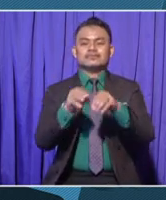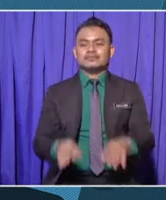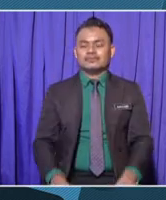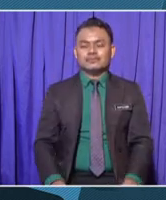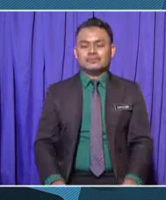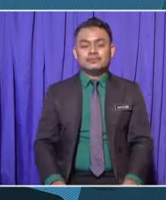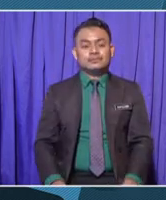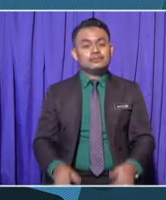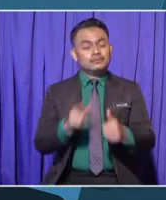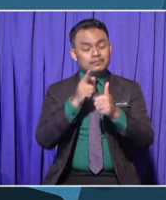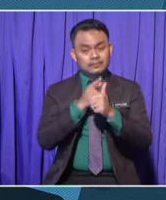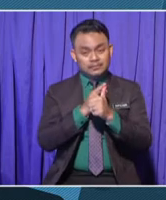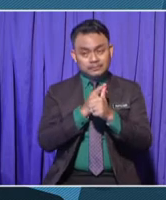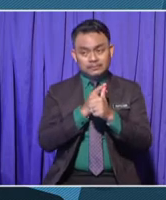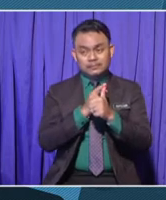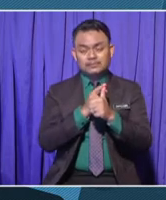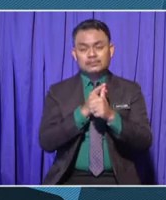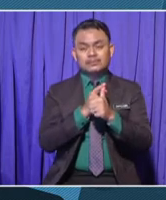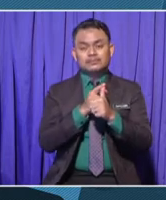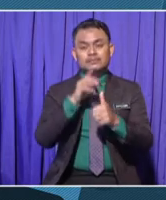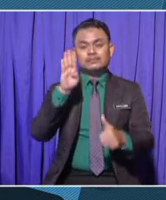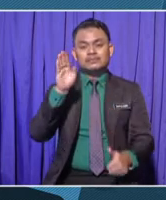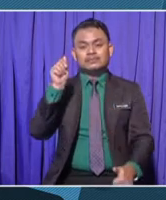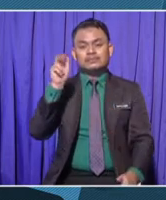The first shape is a bar magnet.